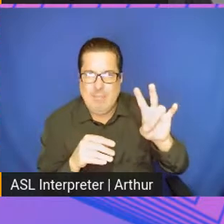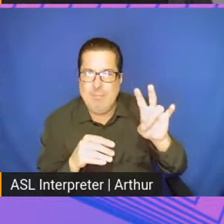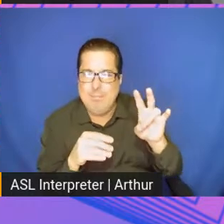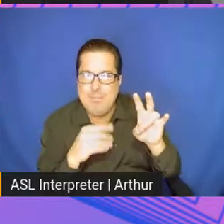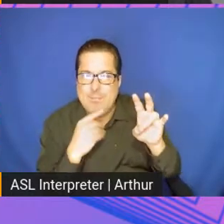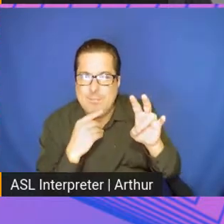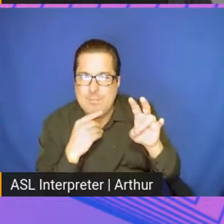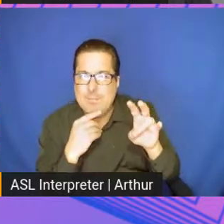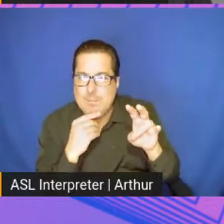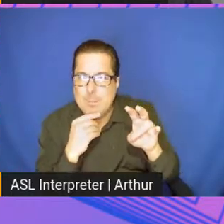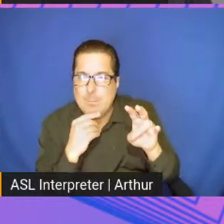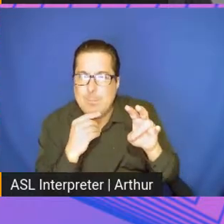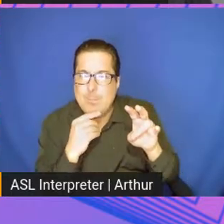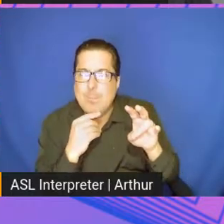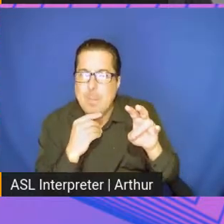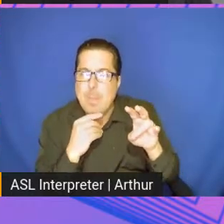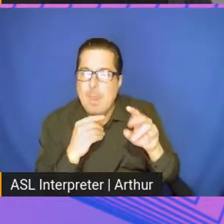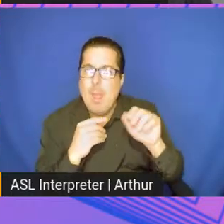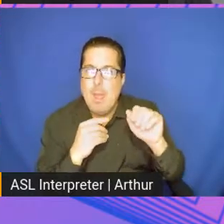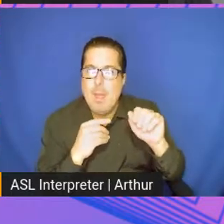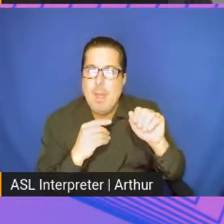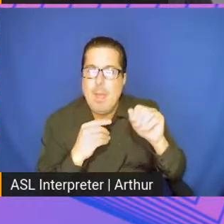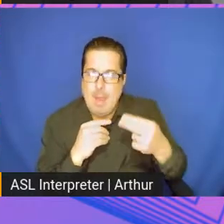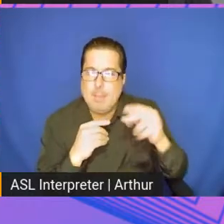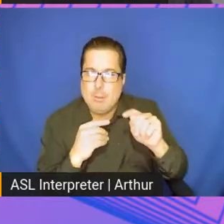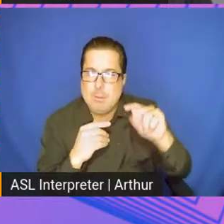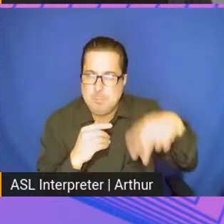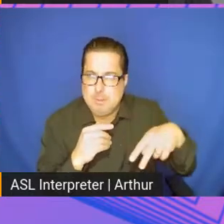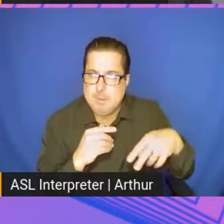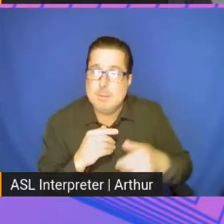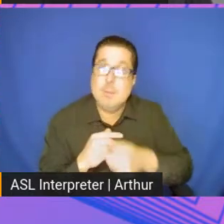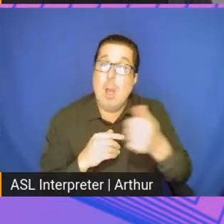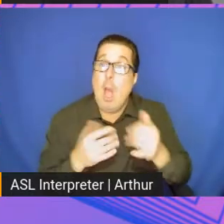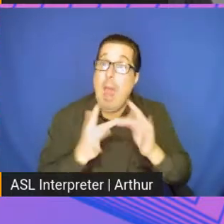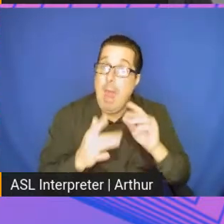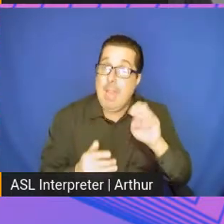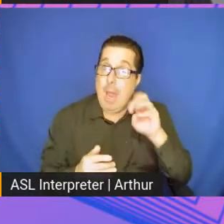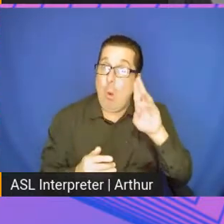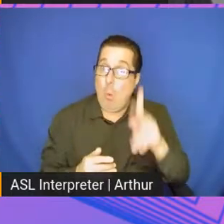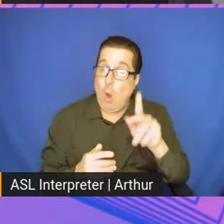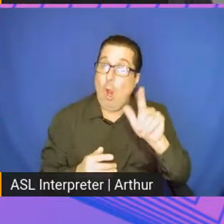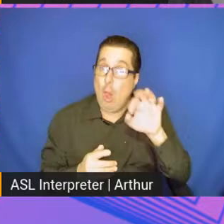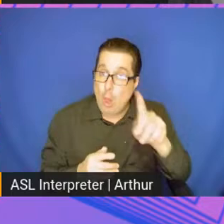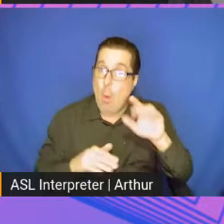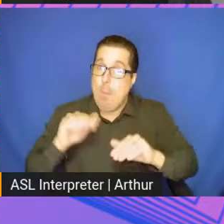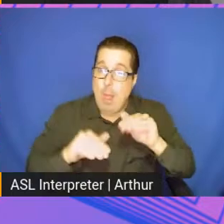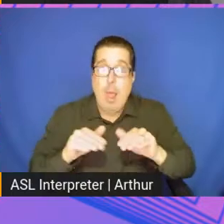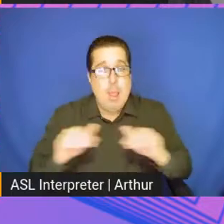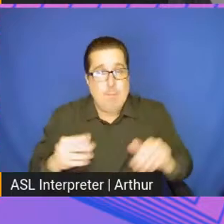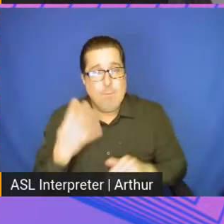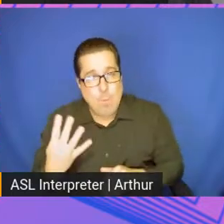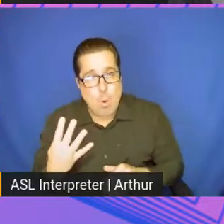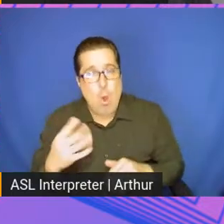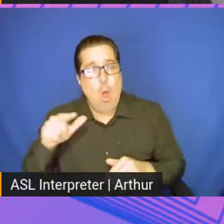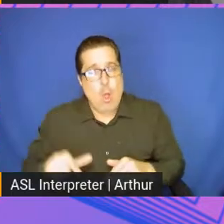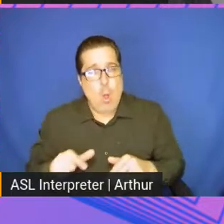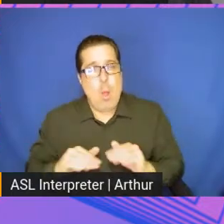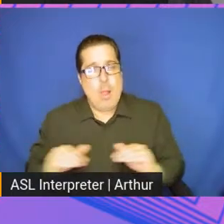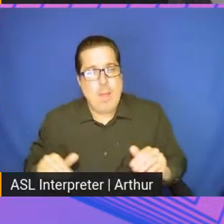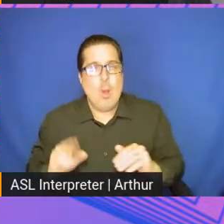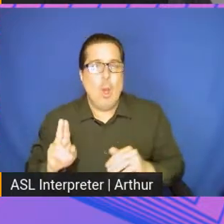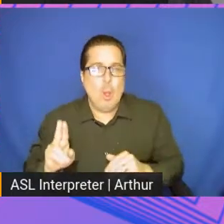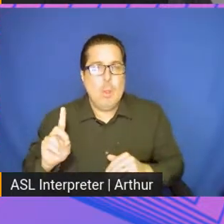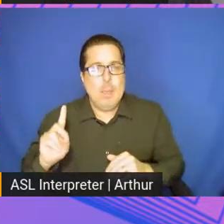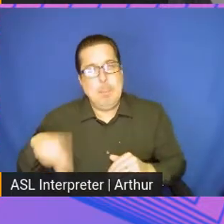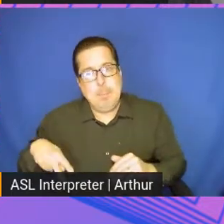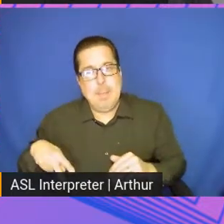use a network load balancer. This is what we call level 4 load balancer, which is for low-level traffic like UDP traffic, maybe